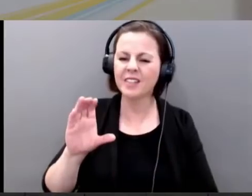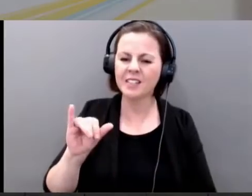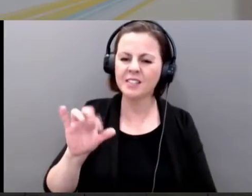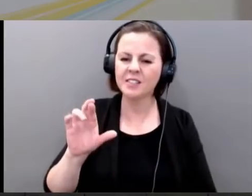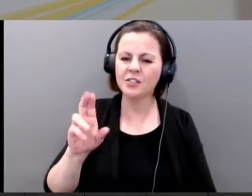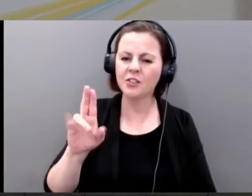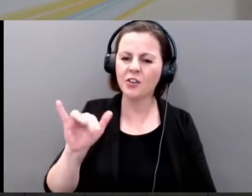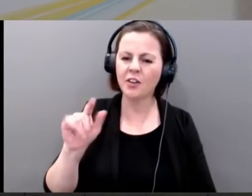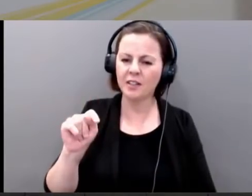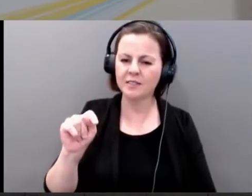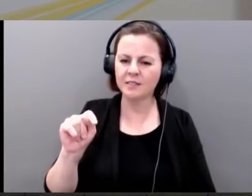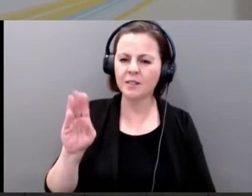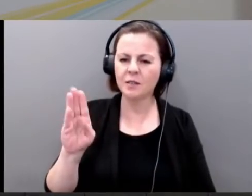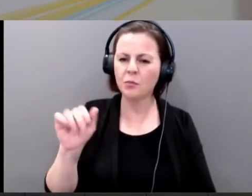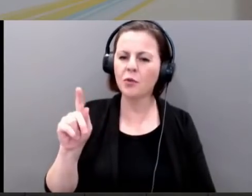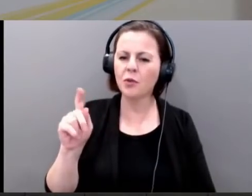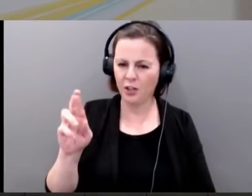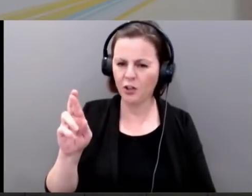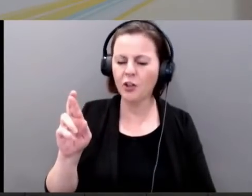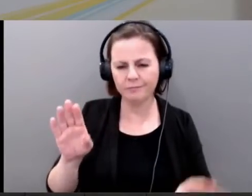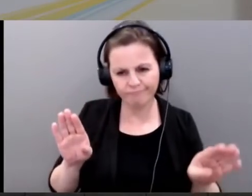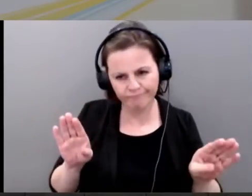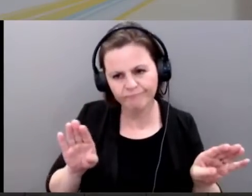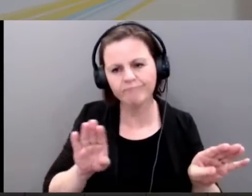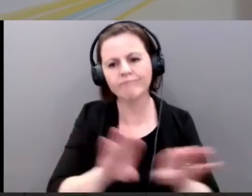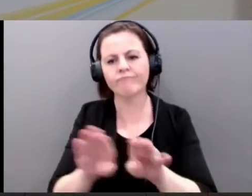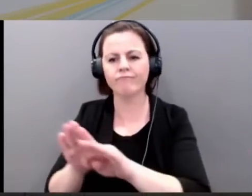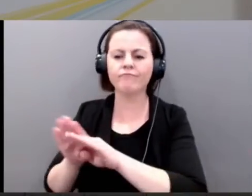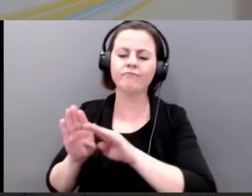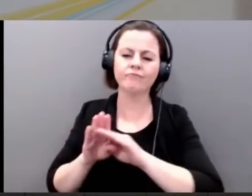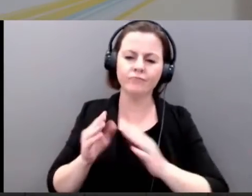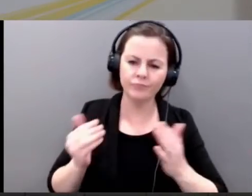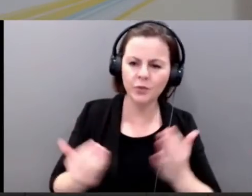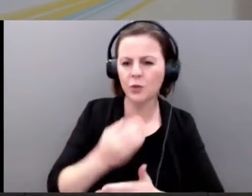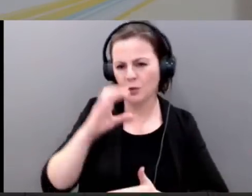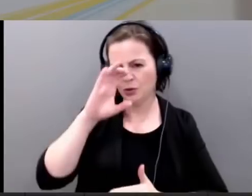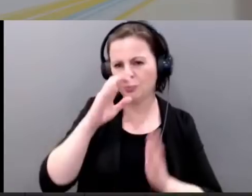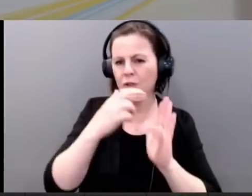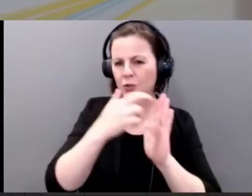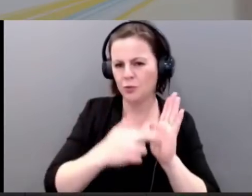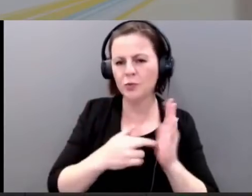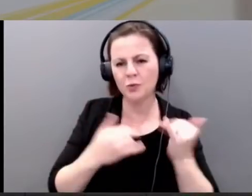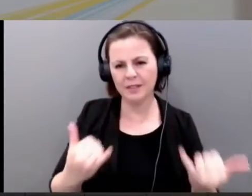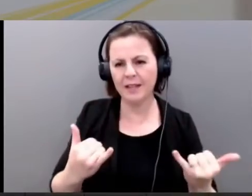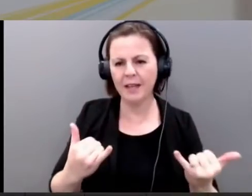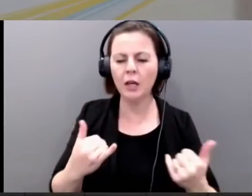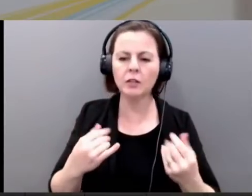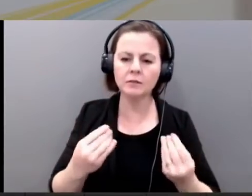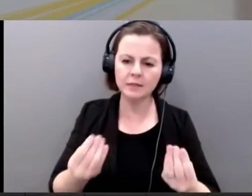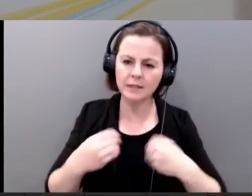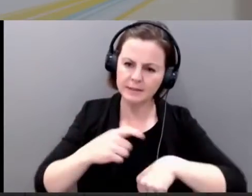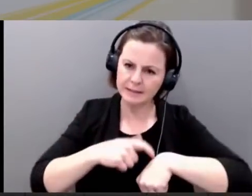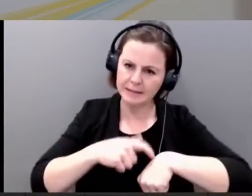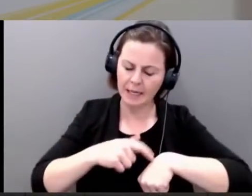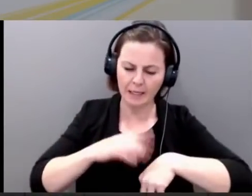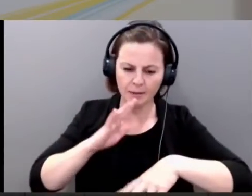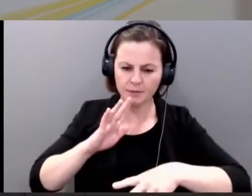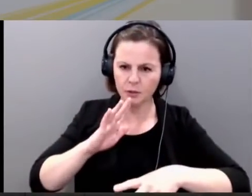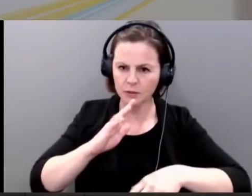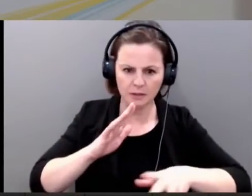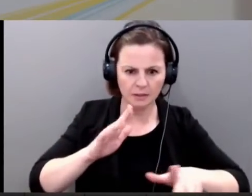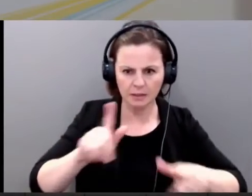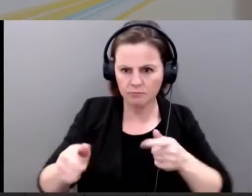to allow us time to deal with the rising incidence of COVID-19 and PEI. This supported the